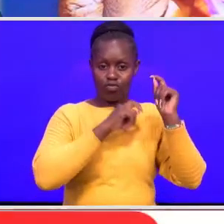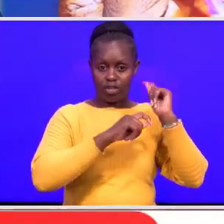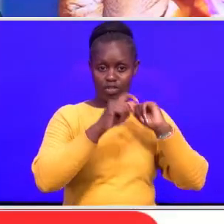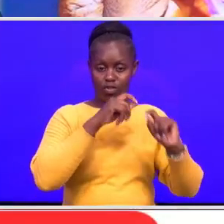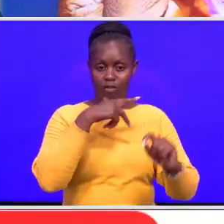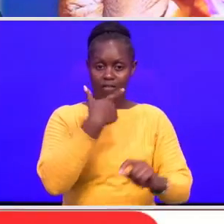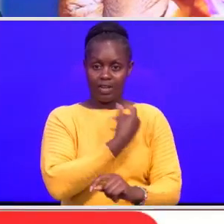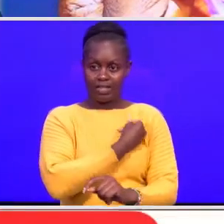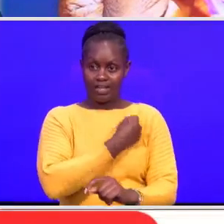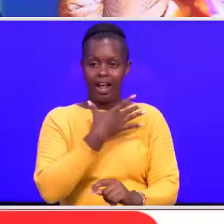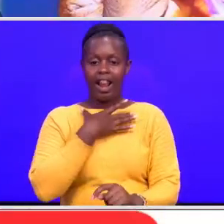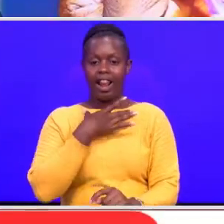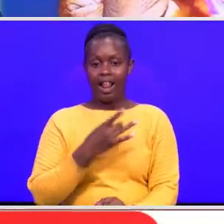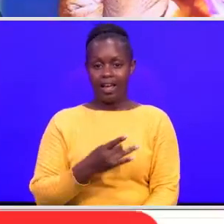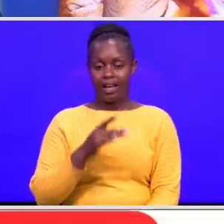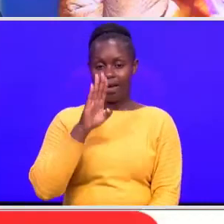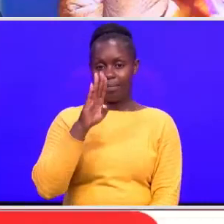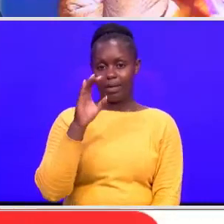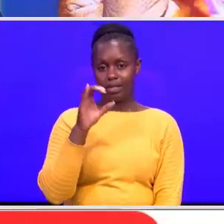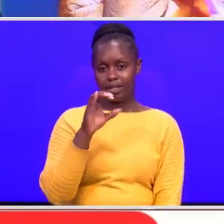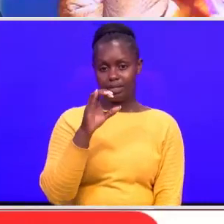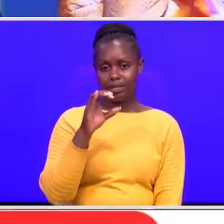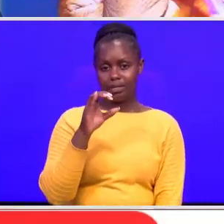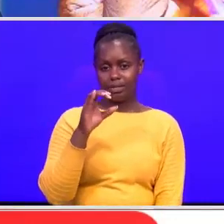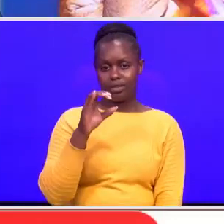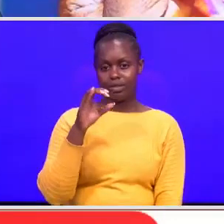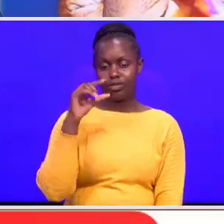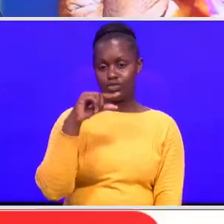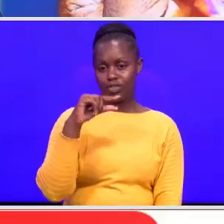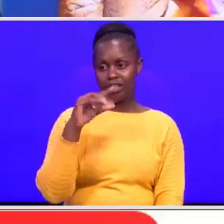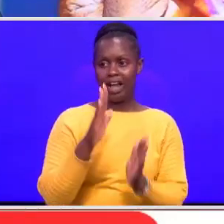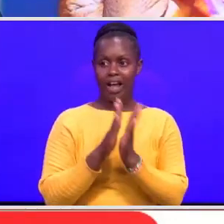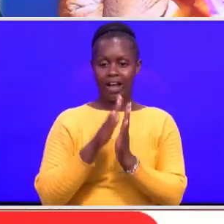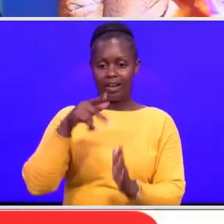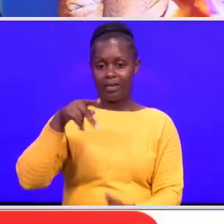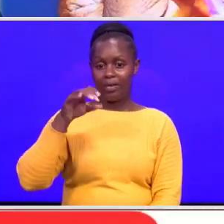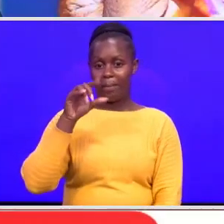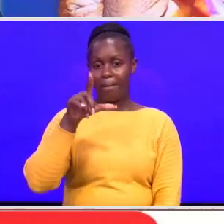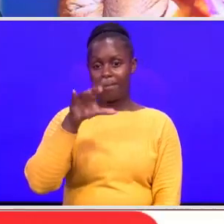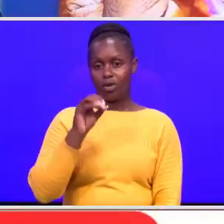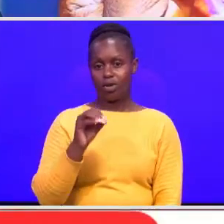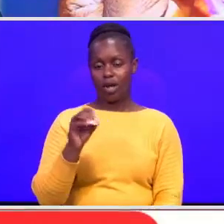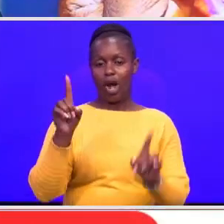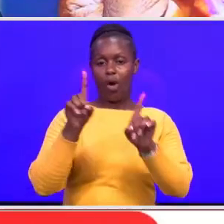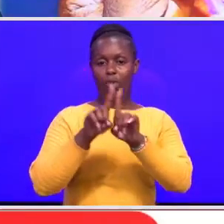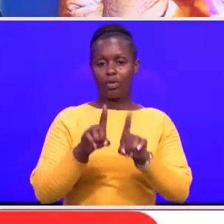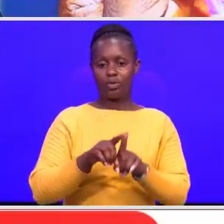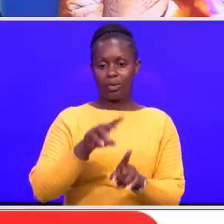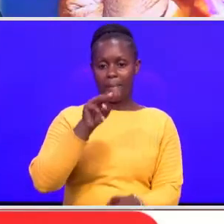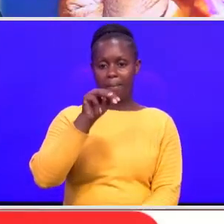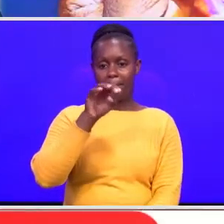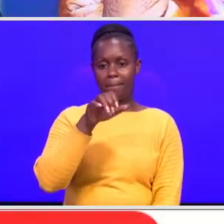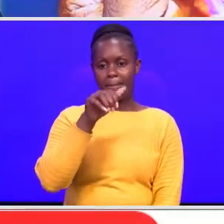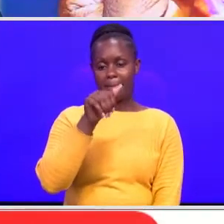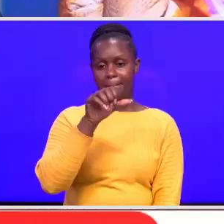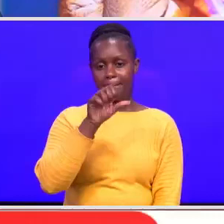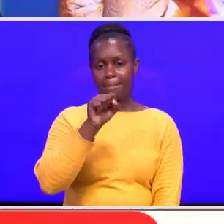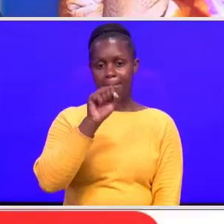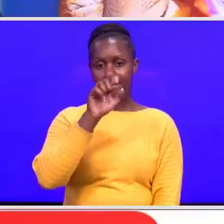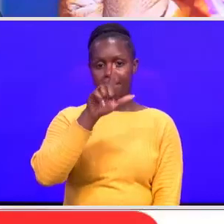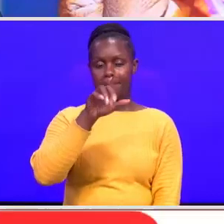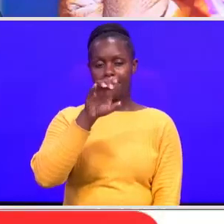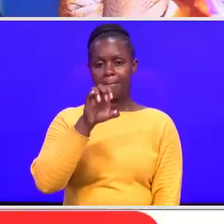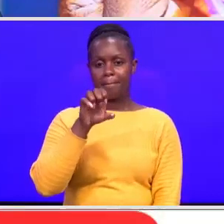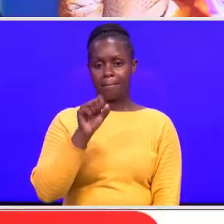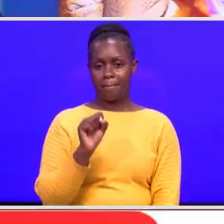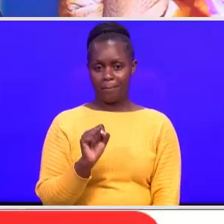the BCG vaccine, the oral polio vaccine, and the measles-rubella vaccines. Additionally, stock levels for